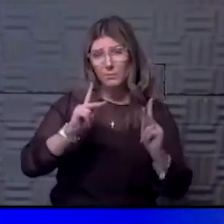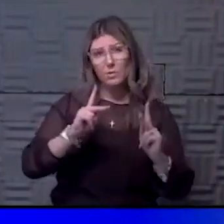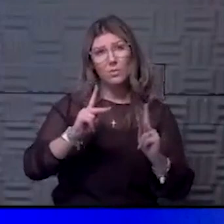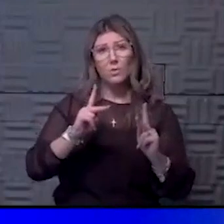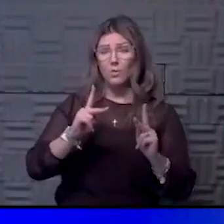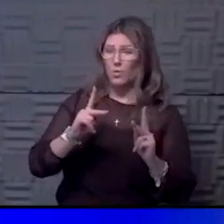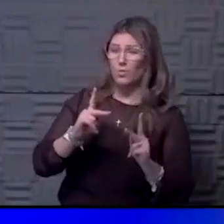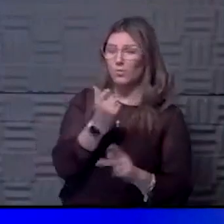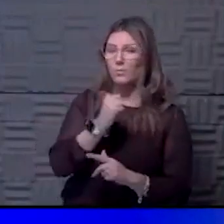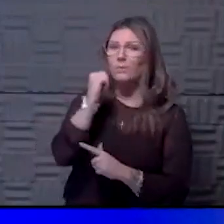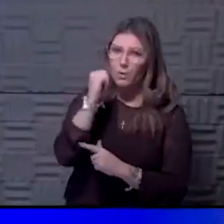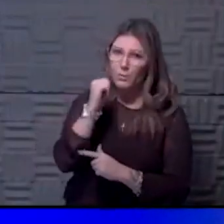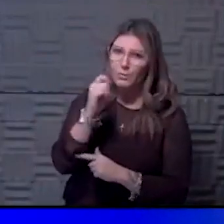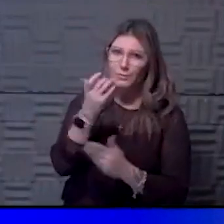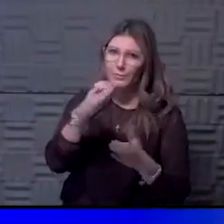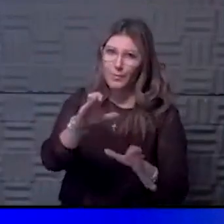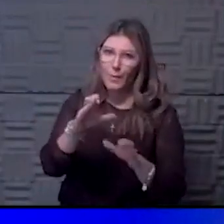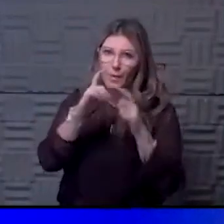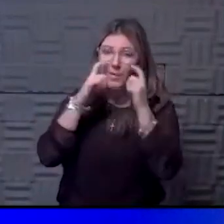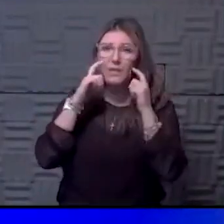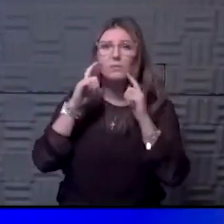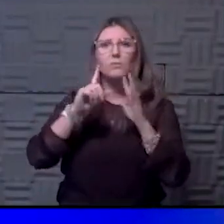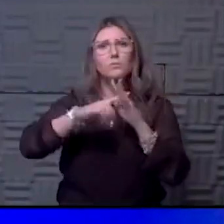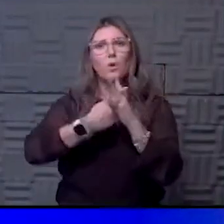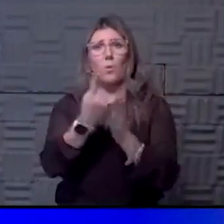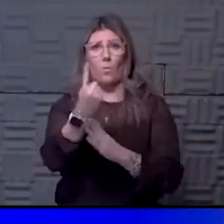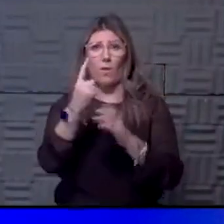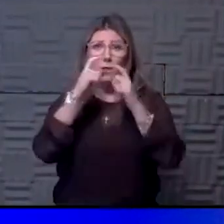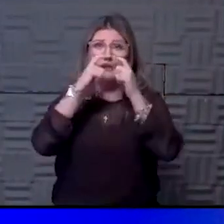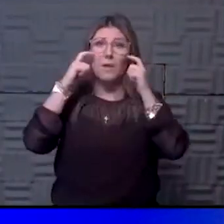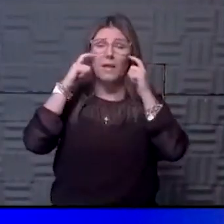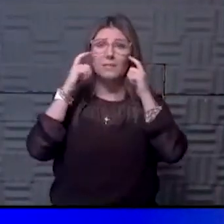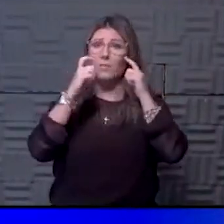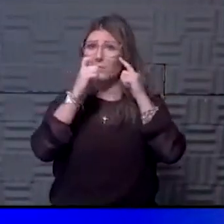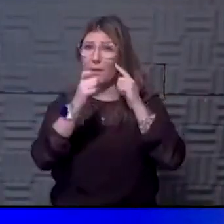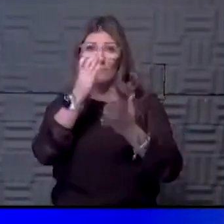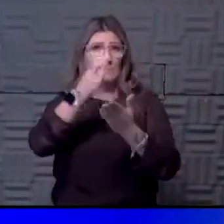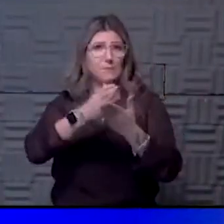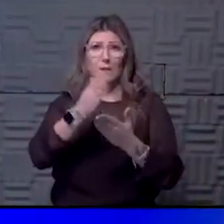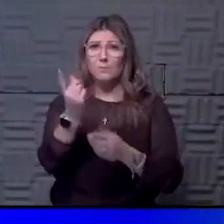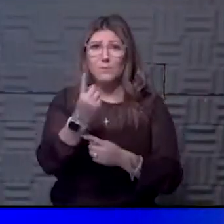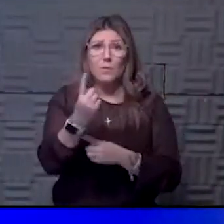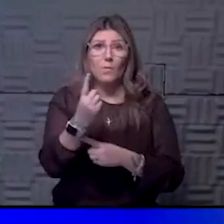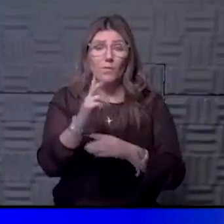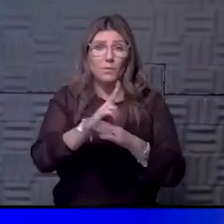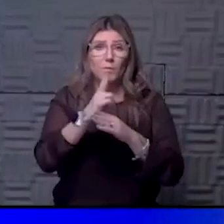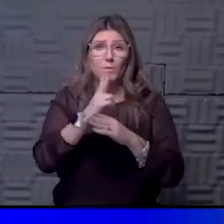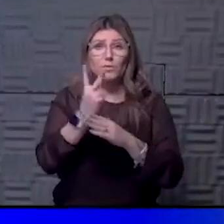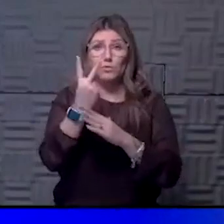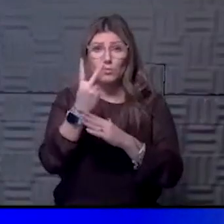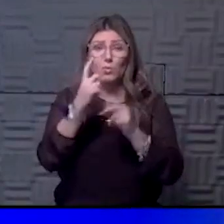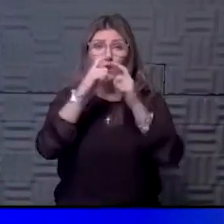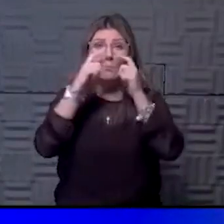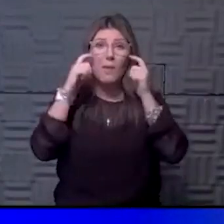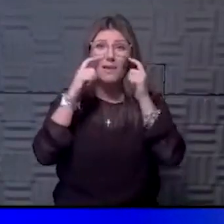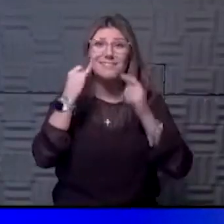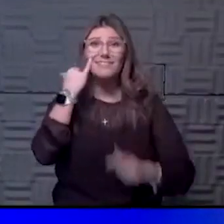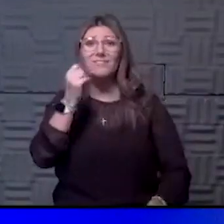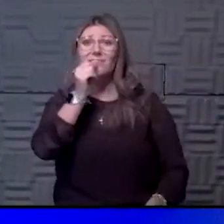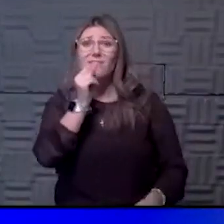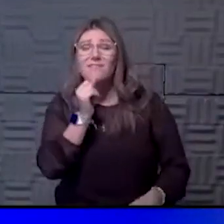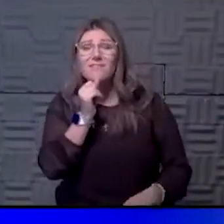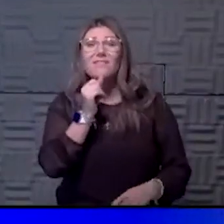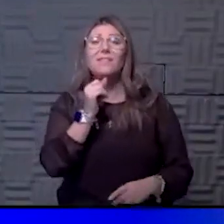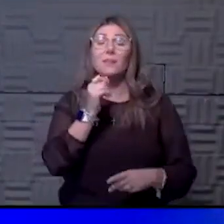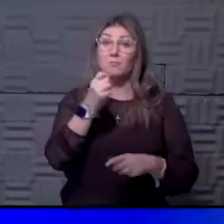don't want to do it. So start with one mask. I would not discourage somebody from wearing two masks if you can tolerate that. It certainly does